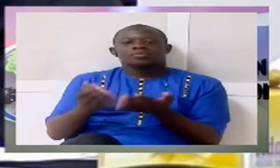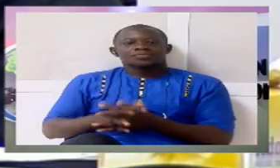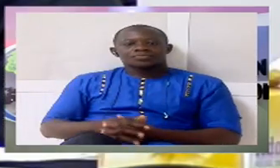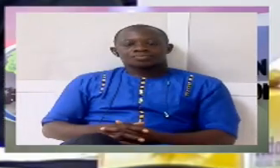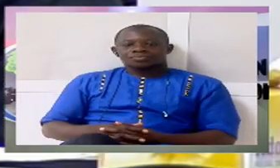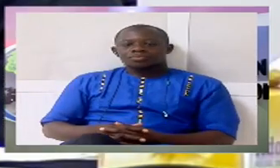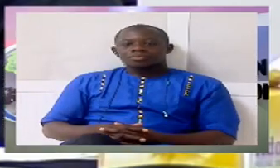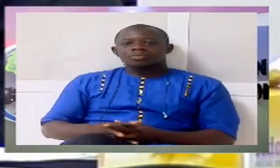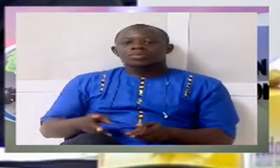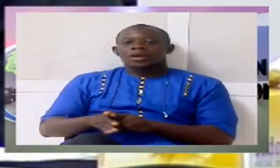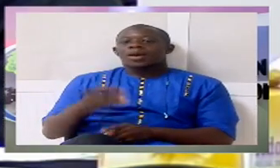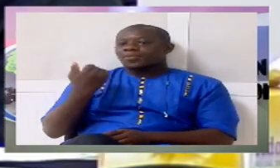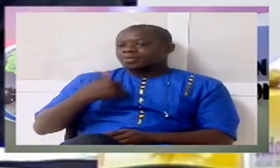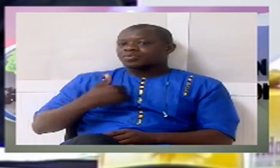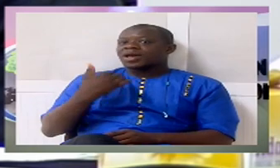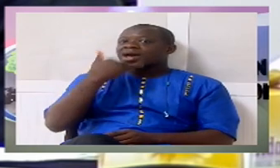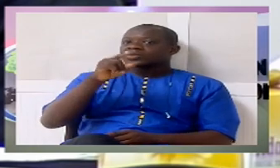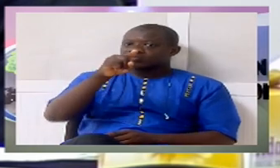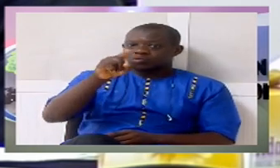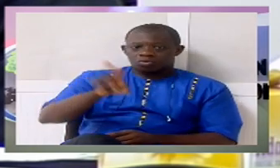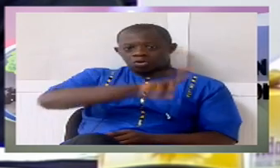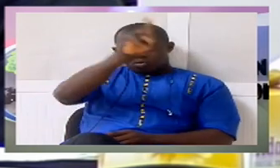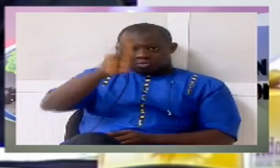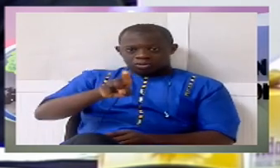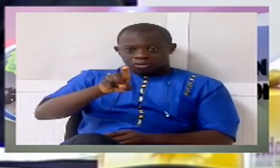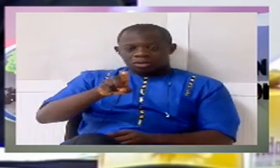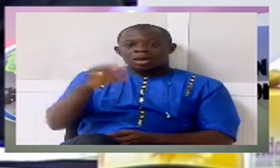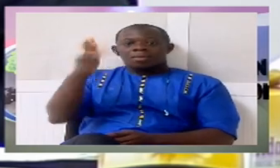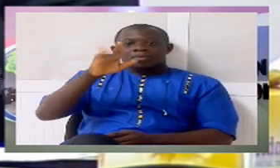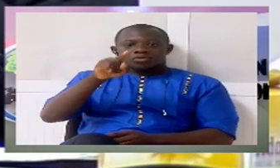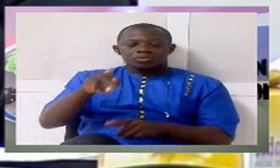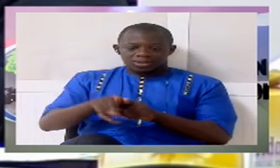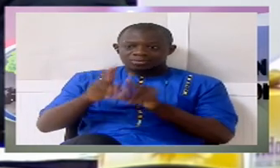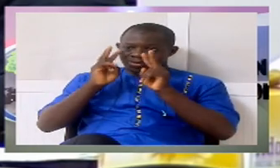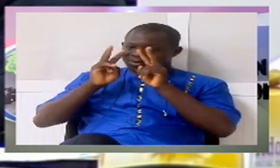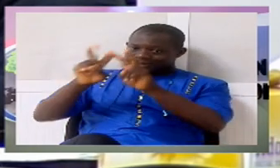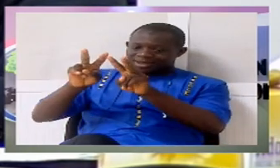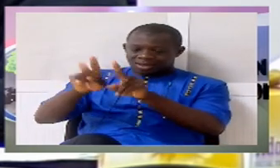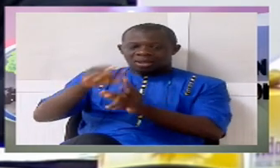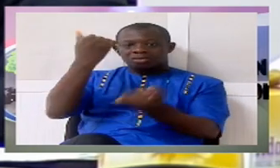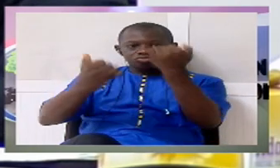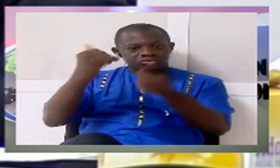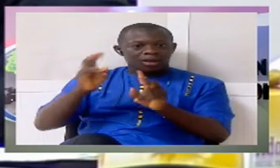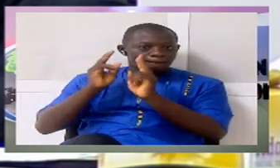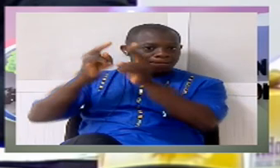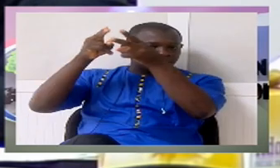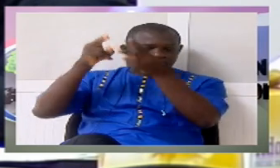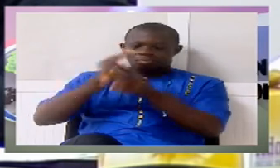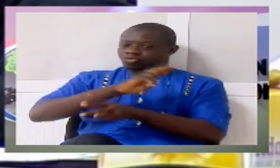been asked whether you have witnessed a vehicle being fired at. That is not the